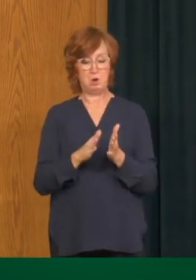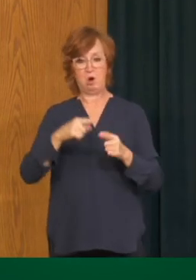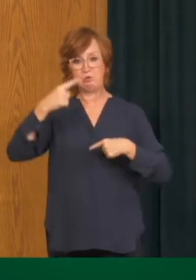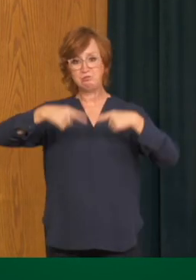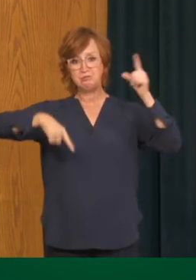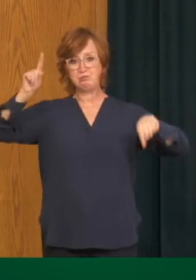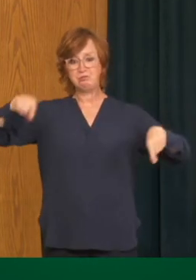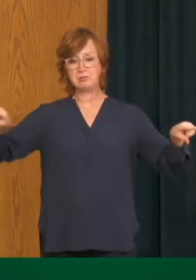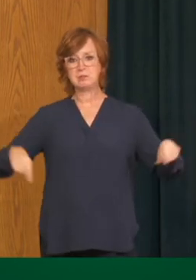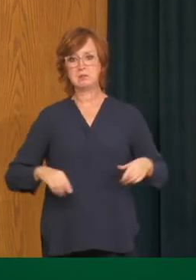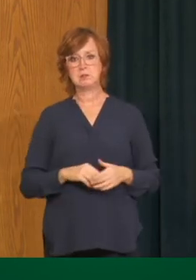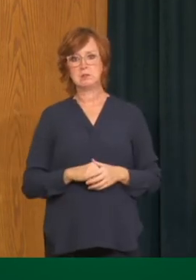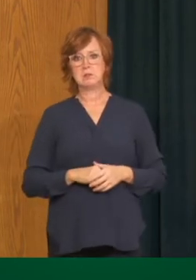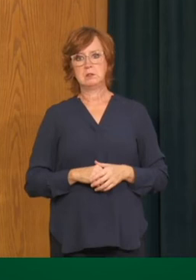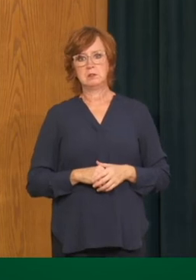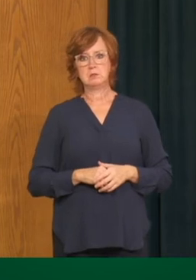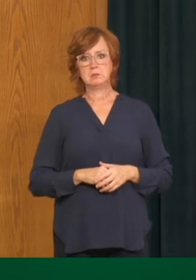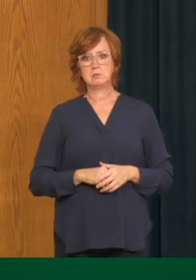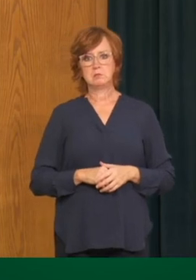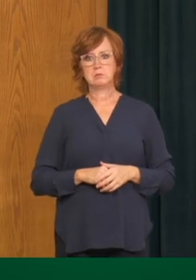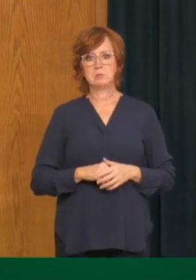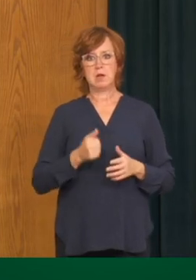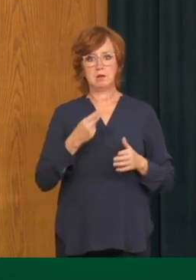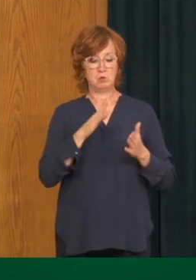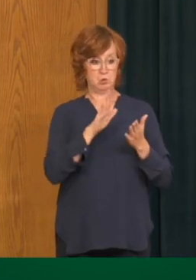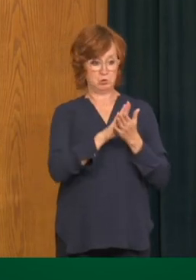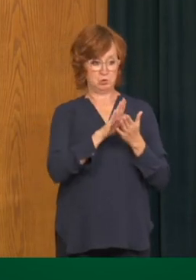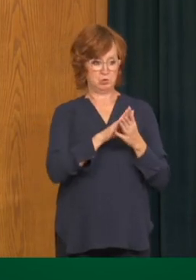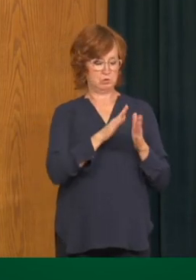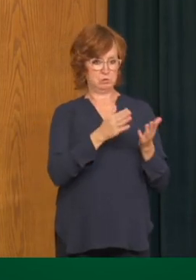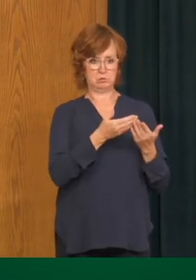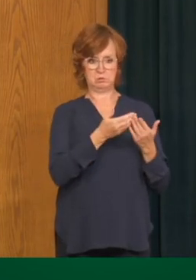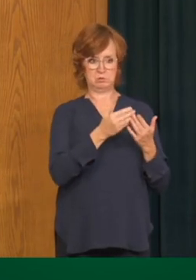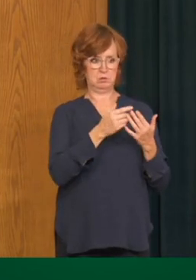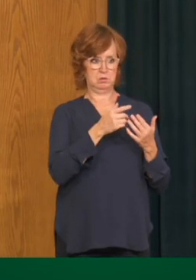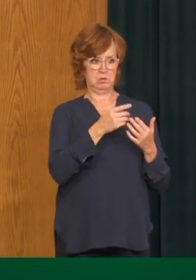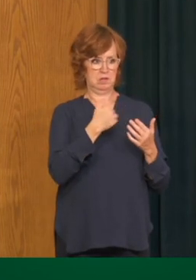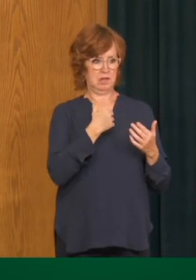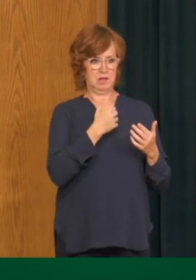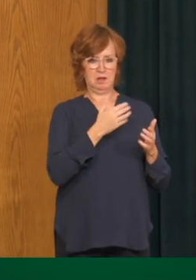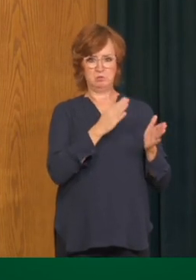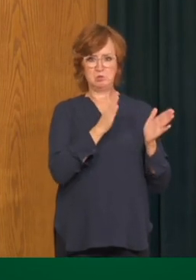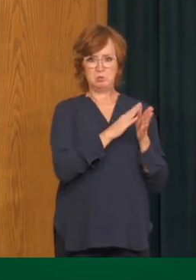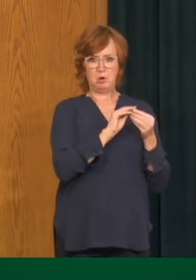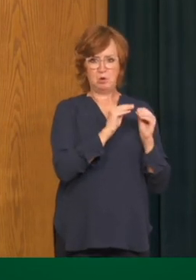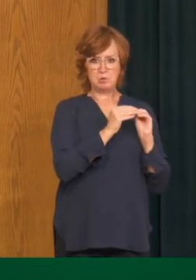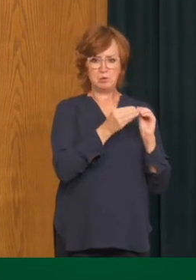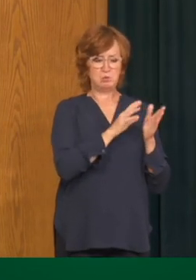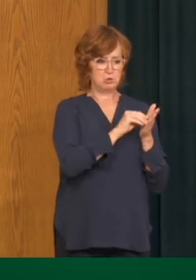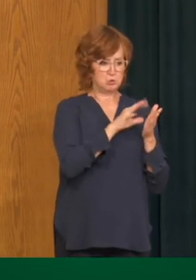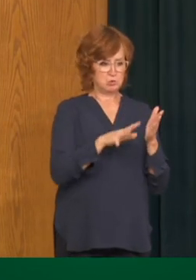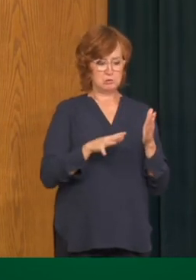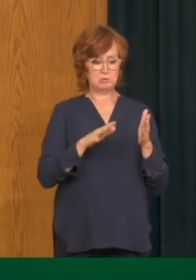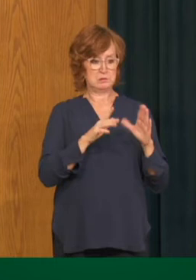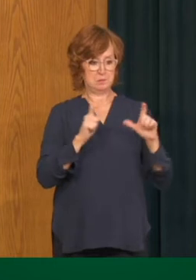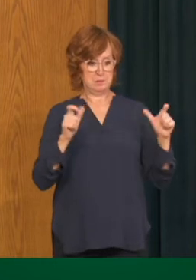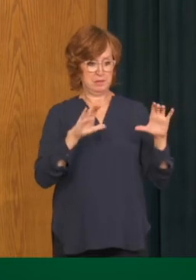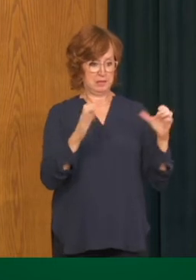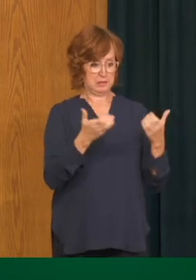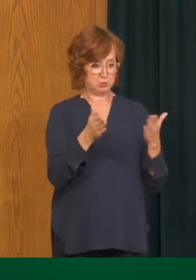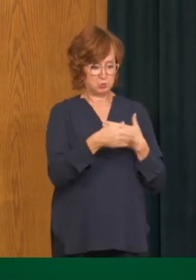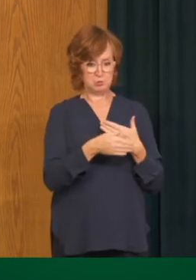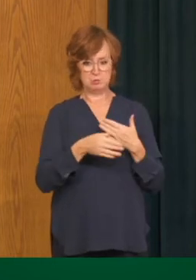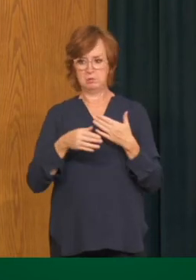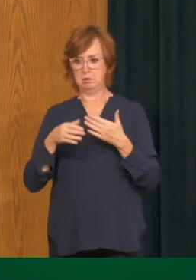well as our student density capacity in those schools, and that's why we need that local input to work